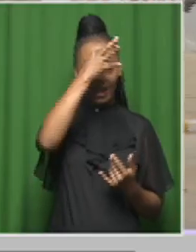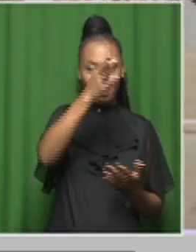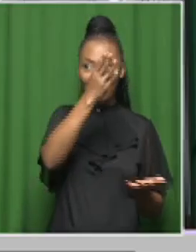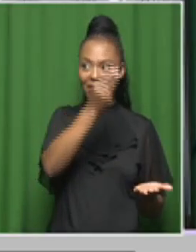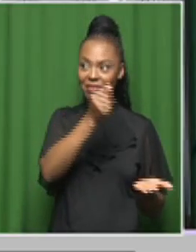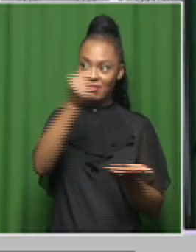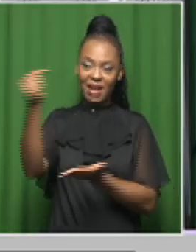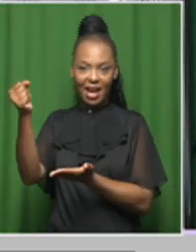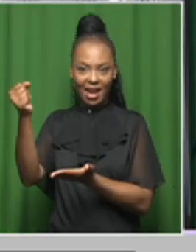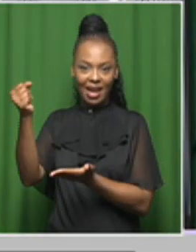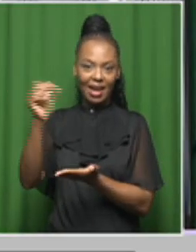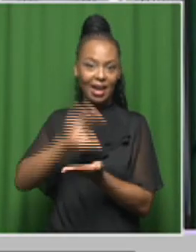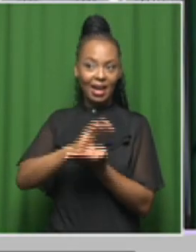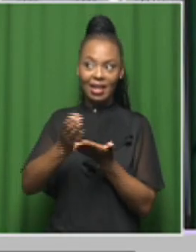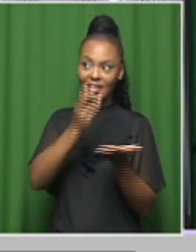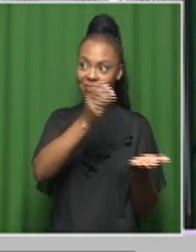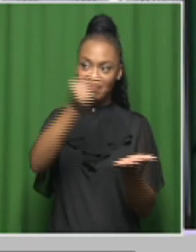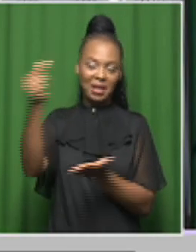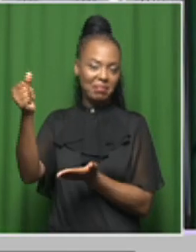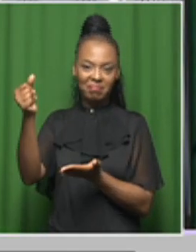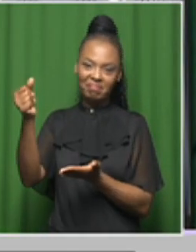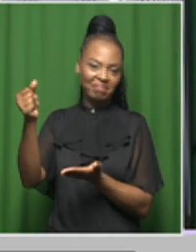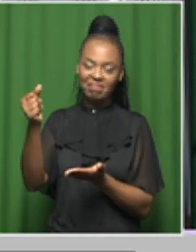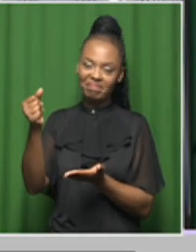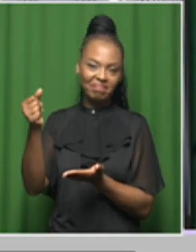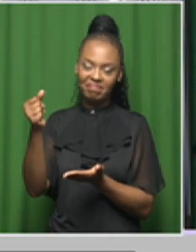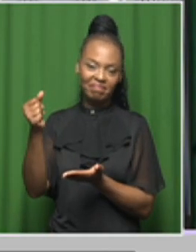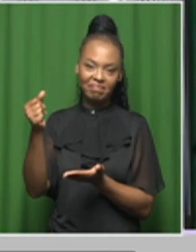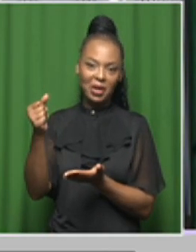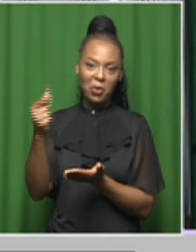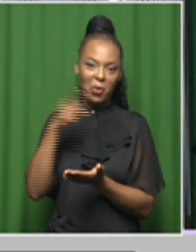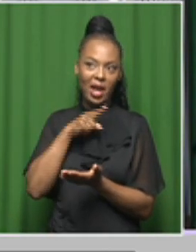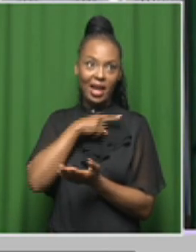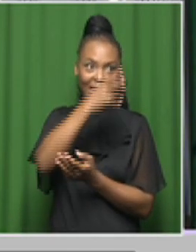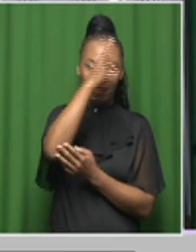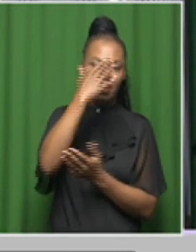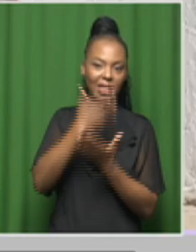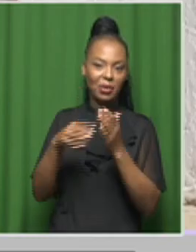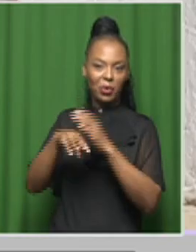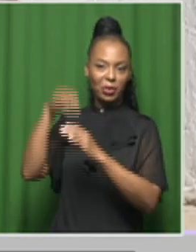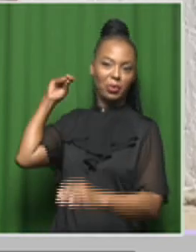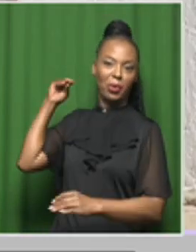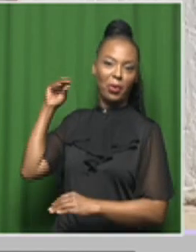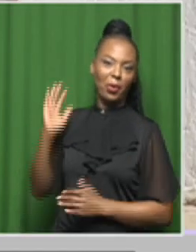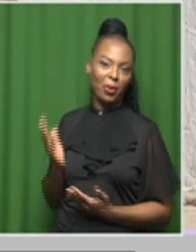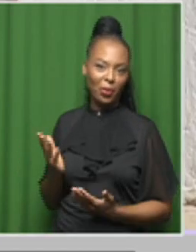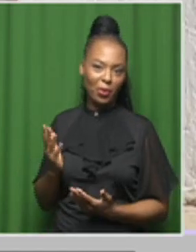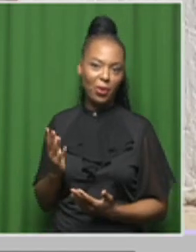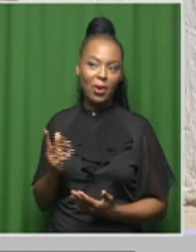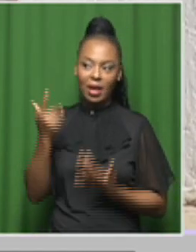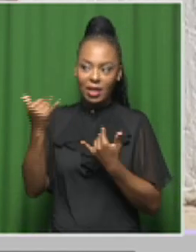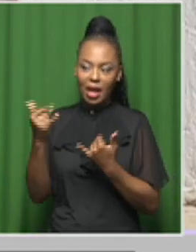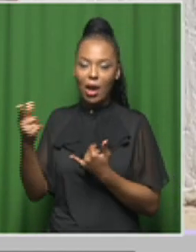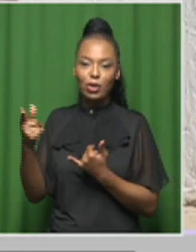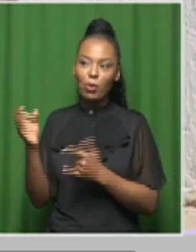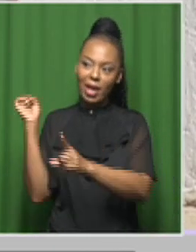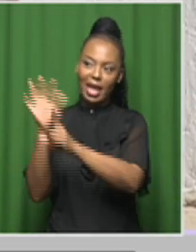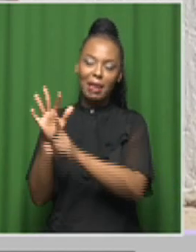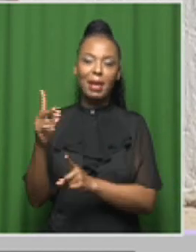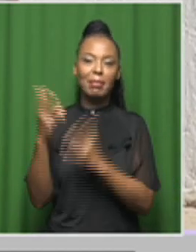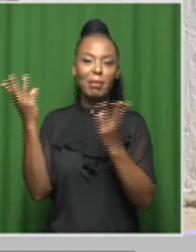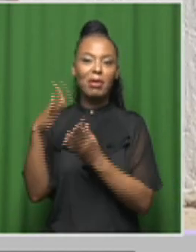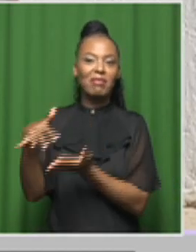withdraw their funding. You stand a risk because you're dealing with the vulnerable. Are they protected during your